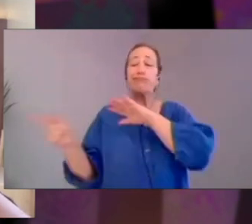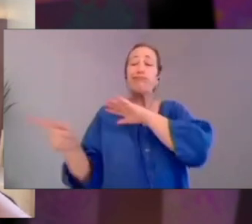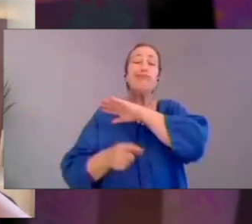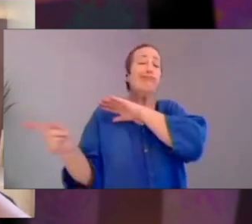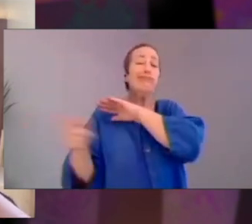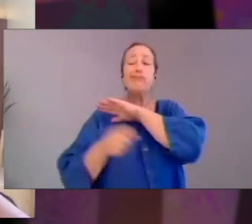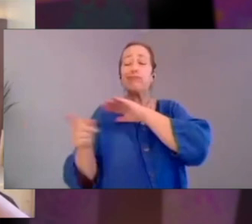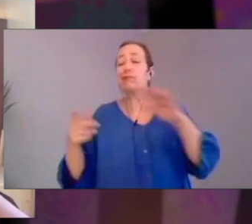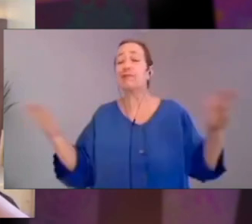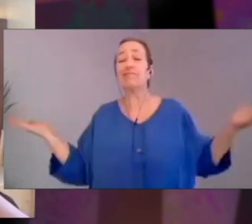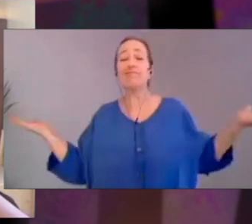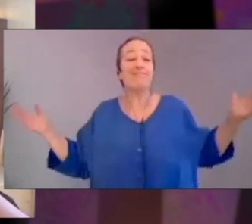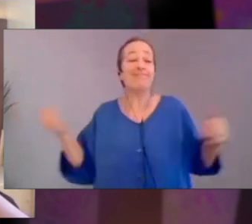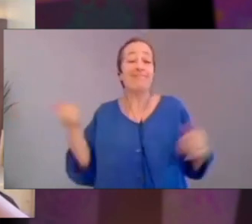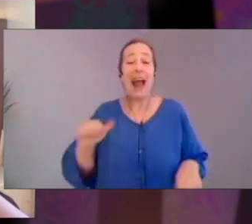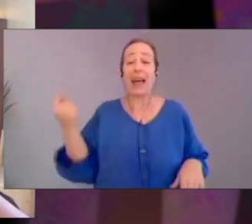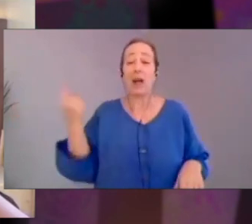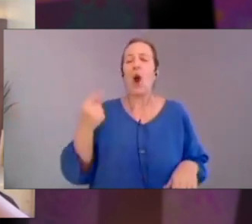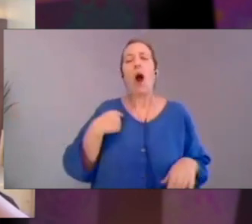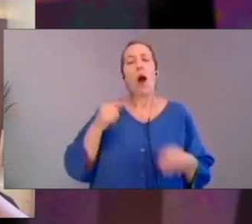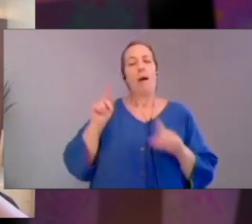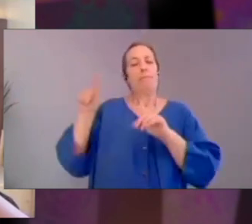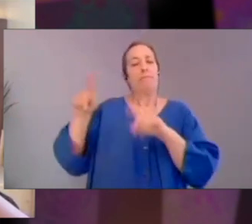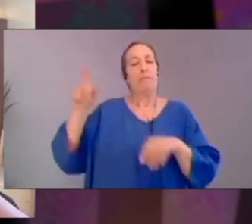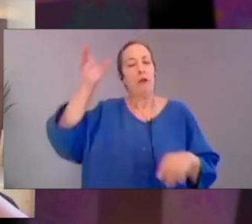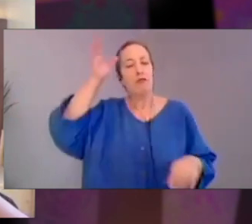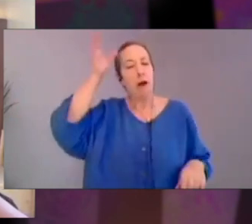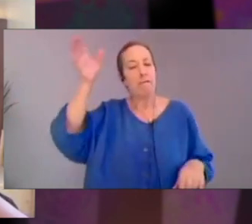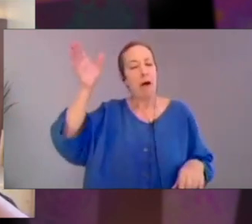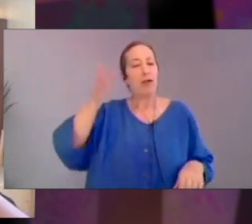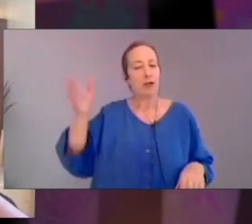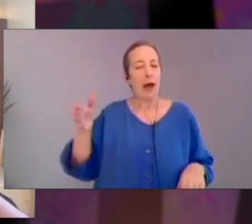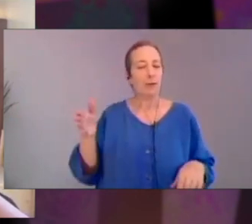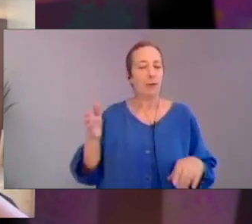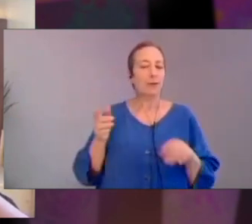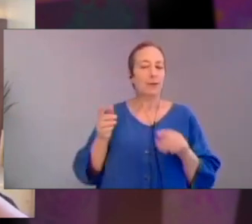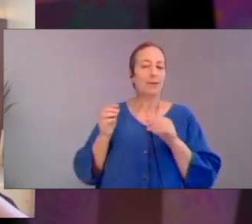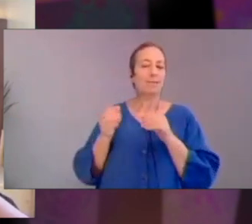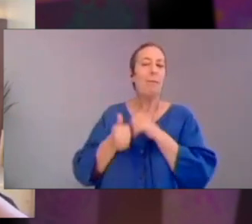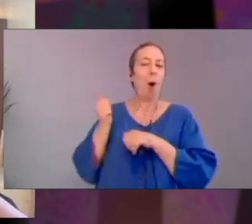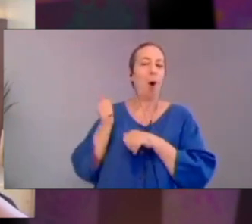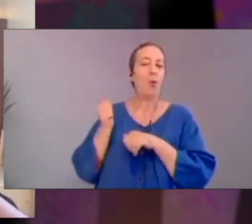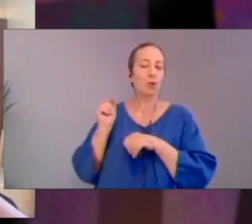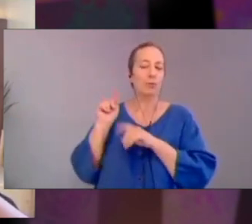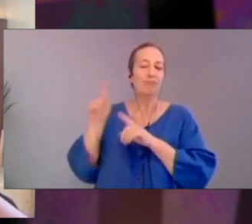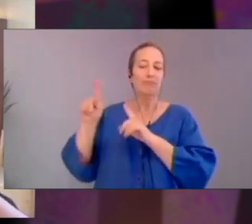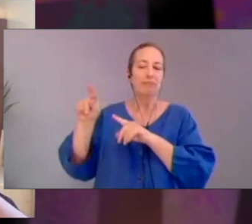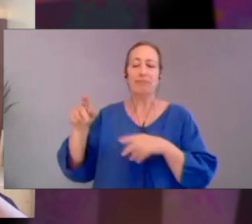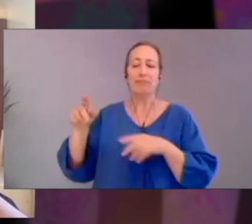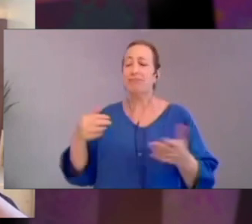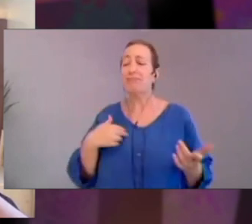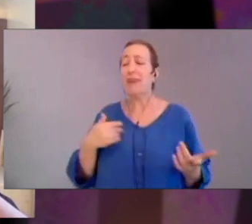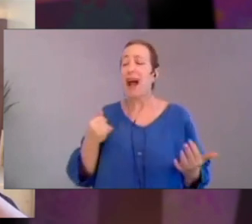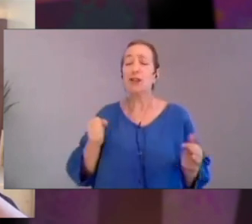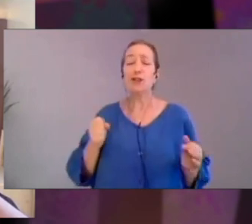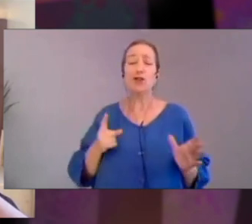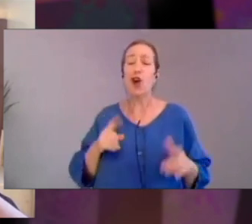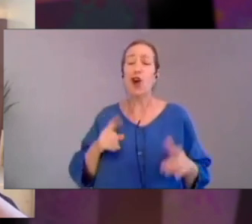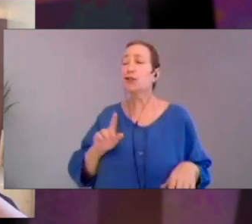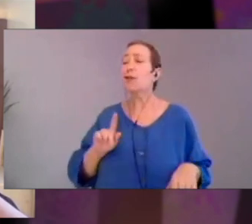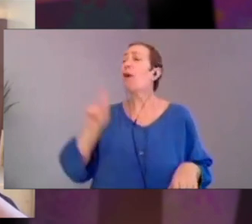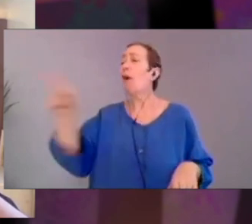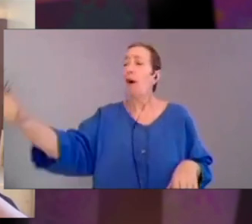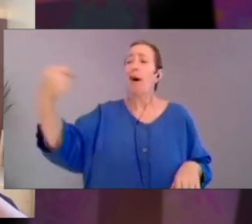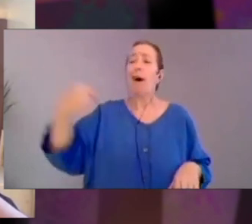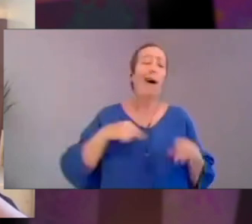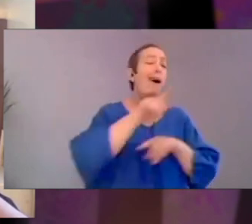I think mostly going to my grandfather's house, my mom's parents, and just running across the backyard back and forth all